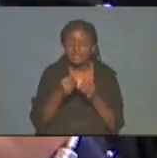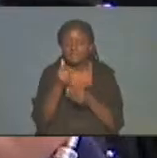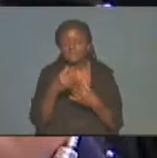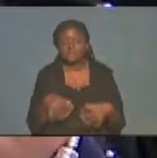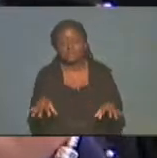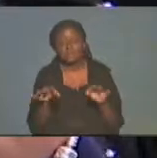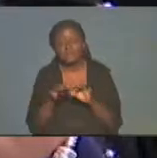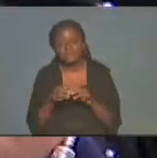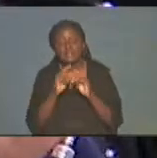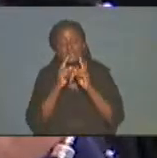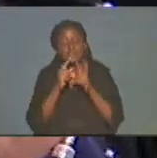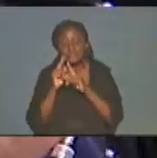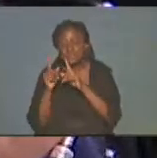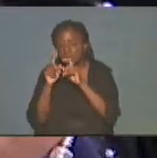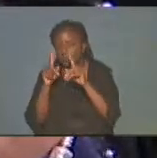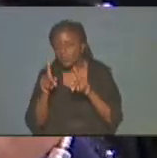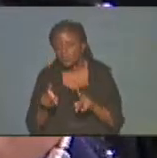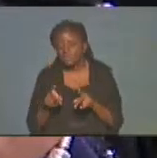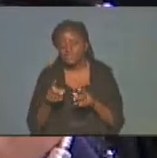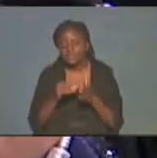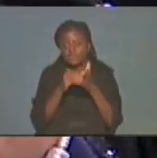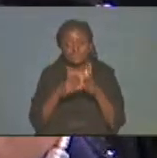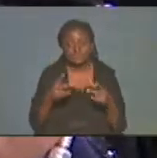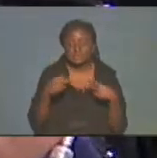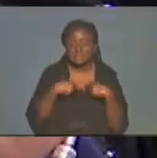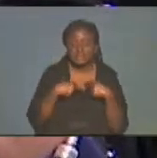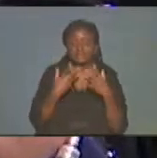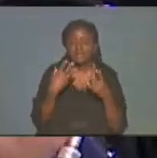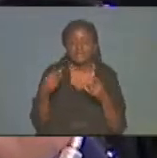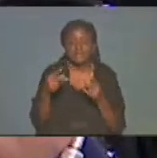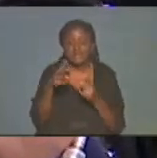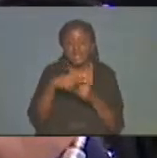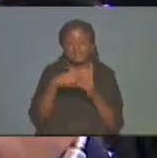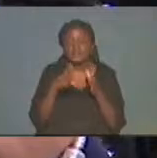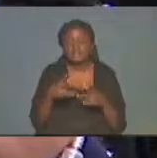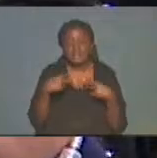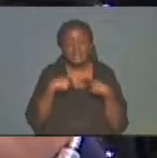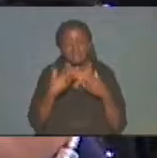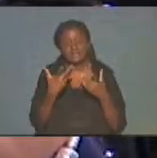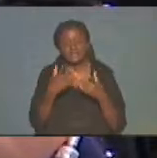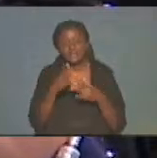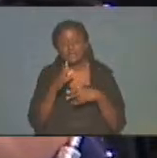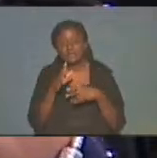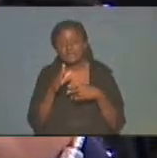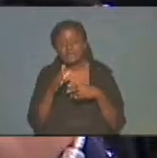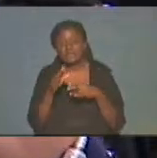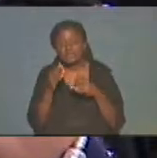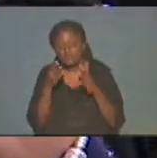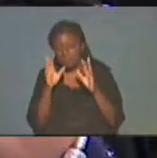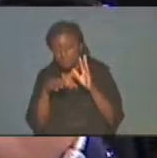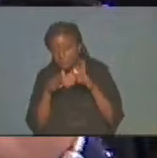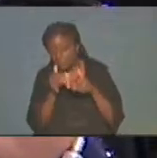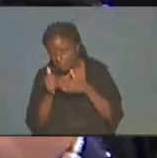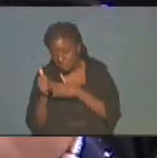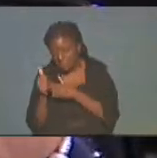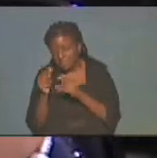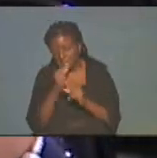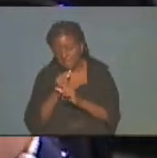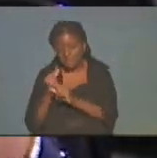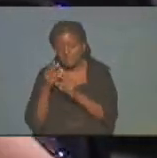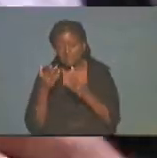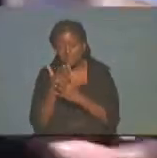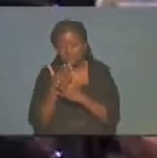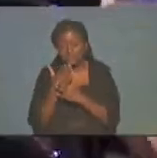importantly, answering questions that students have and applicants have, and actually walking them through the application